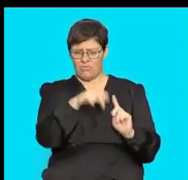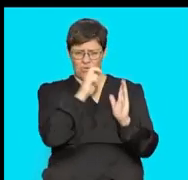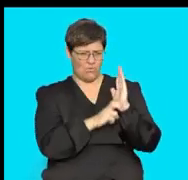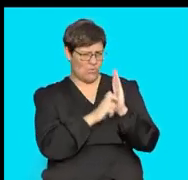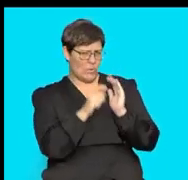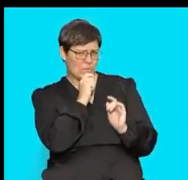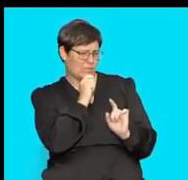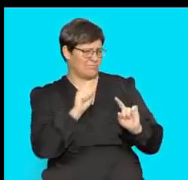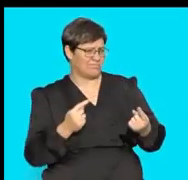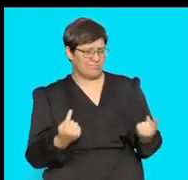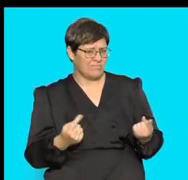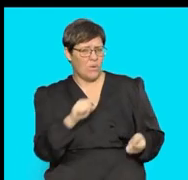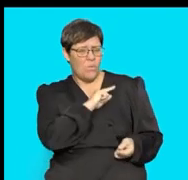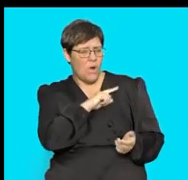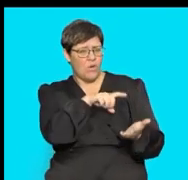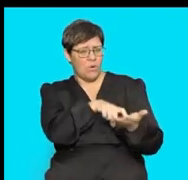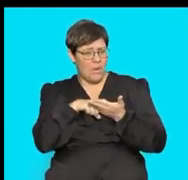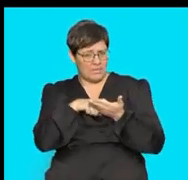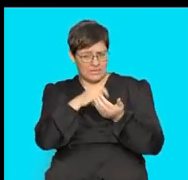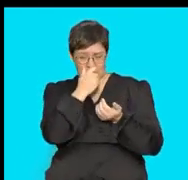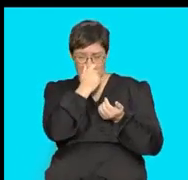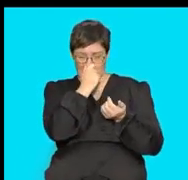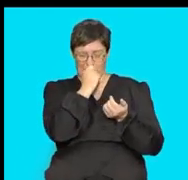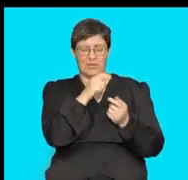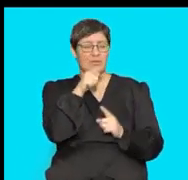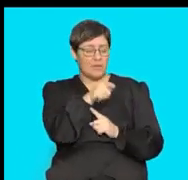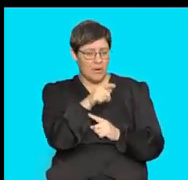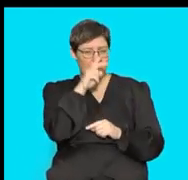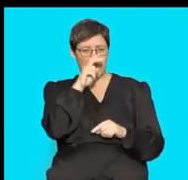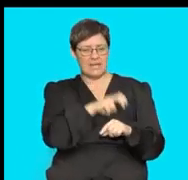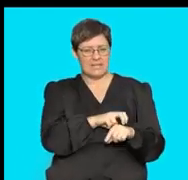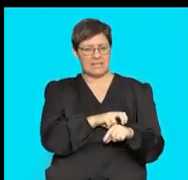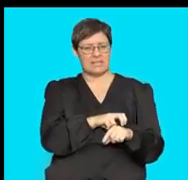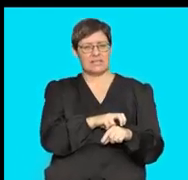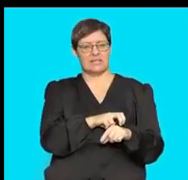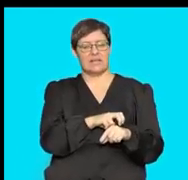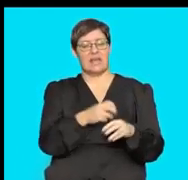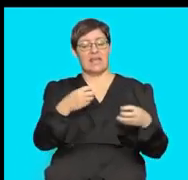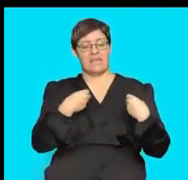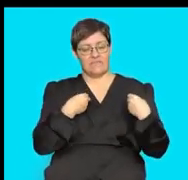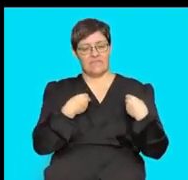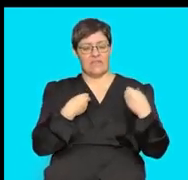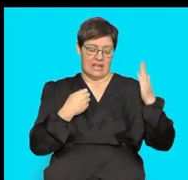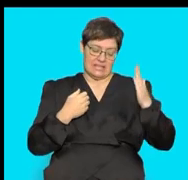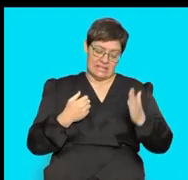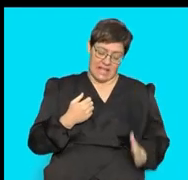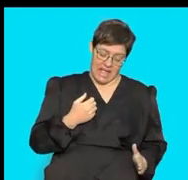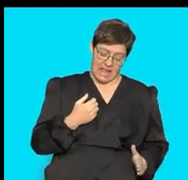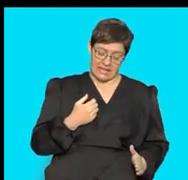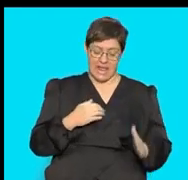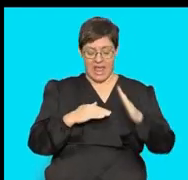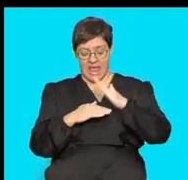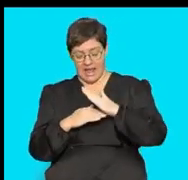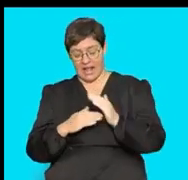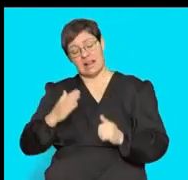yet, because what are the requirements for area rule? For area rule, we need to be given,